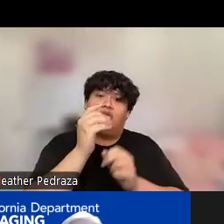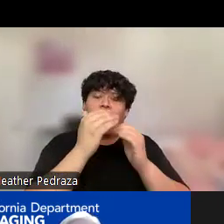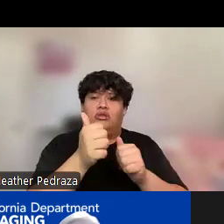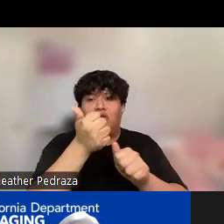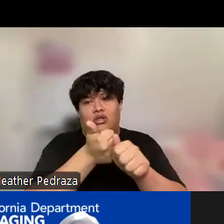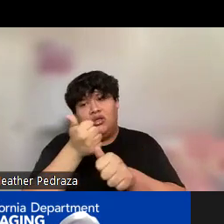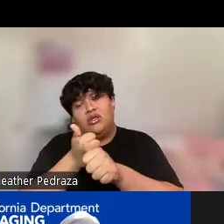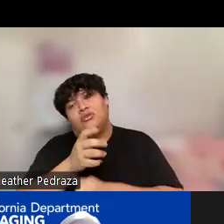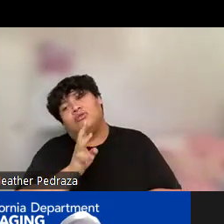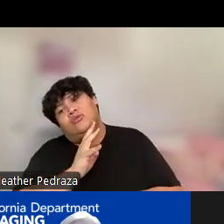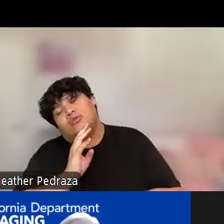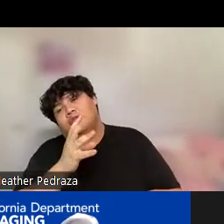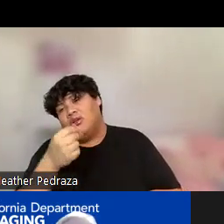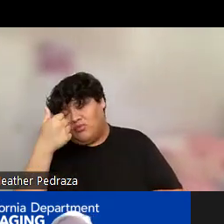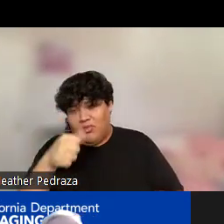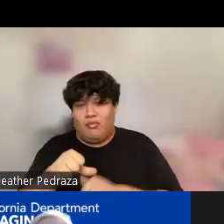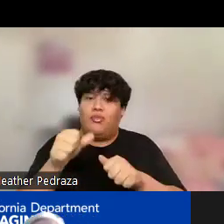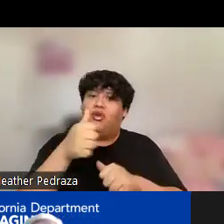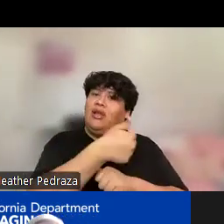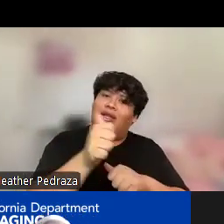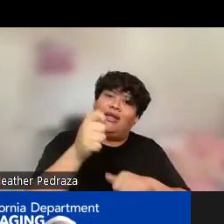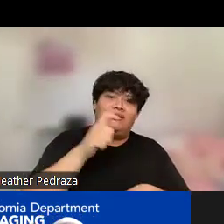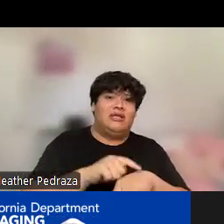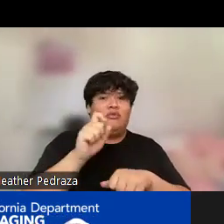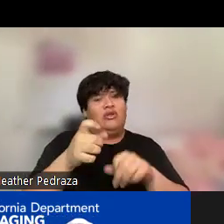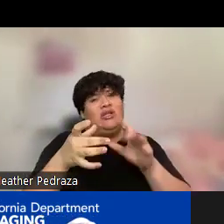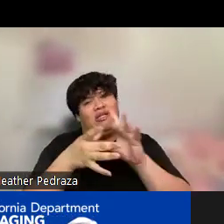at any time, you can send your detailed